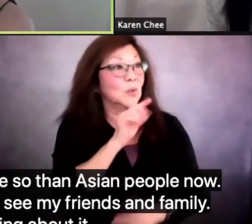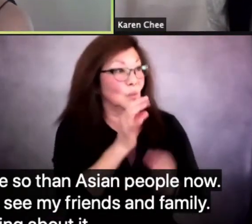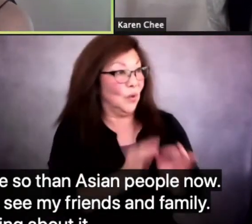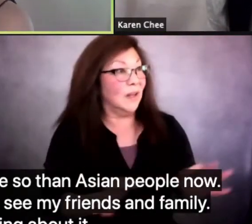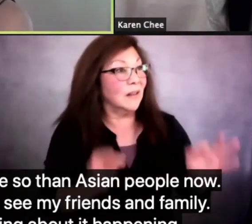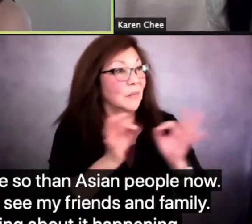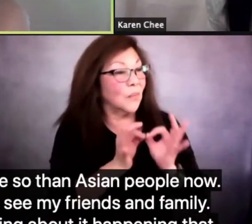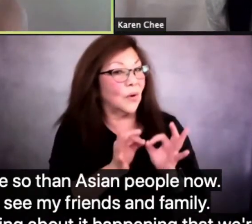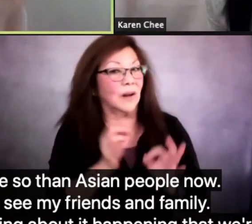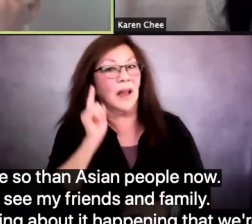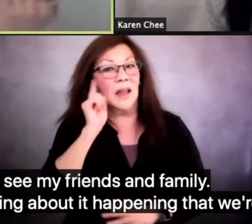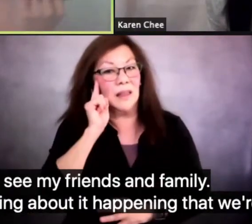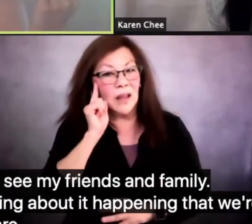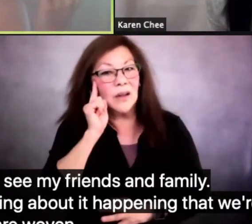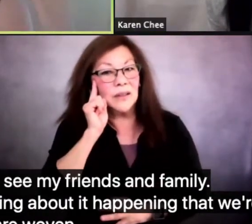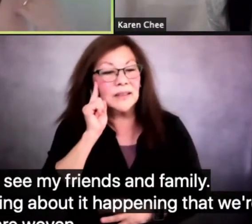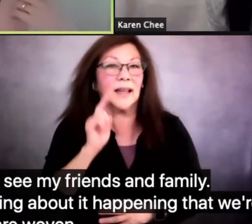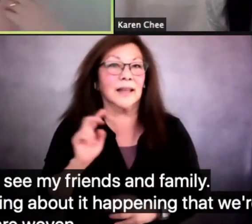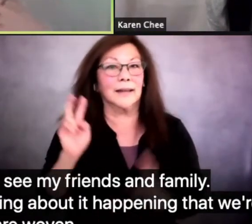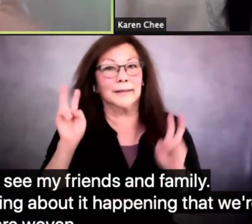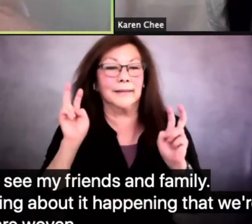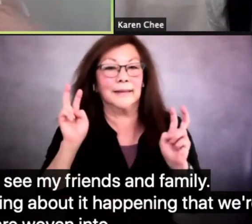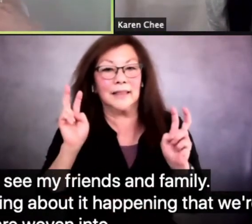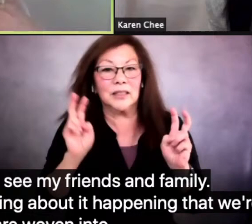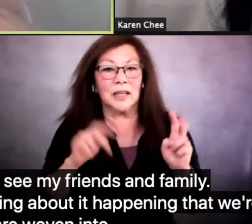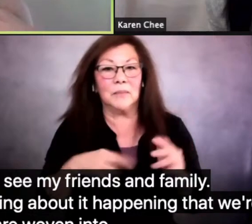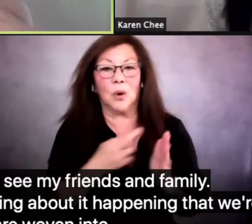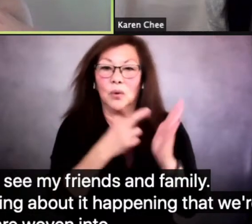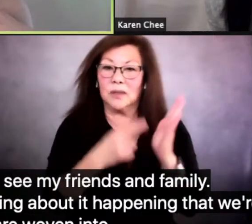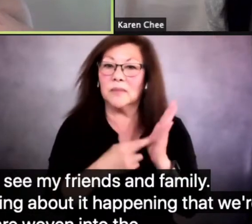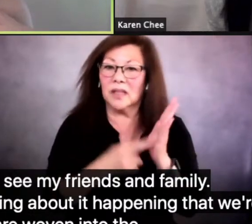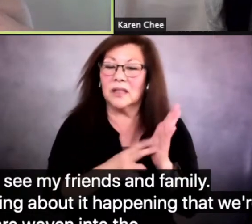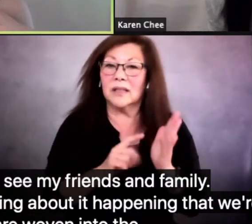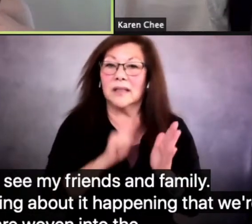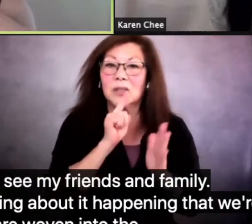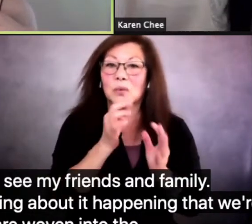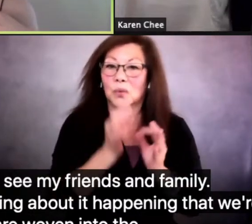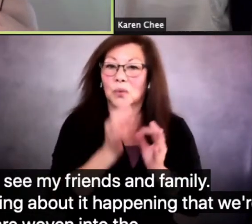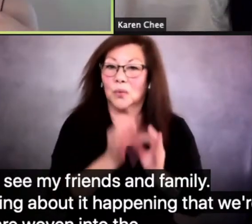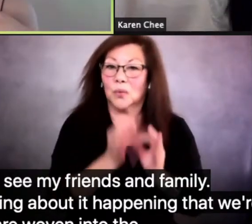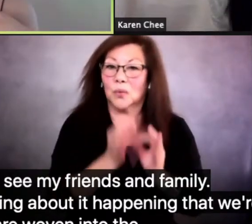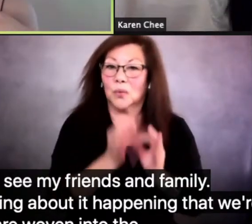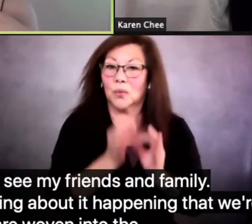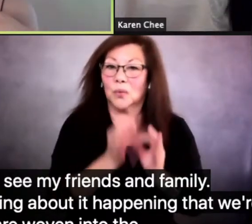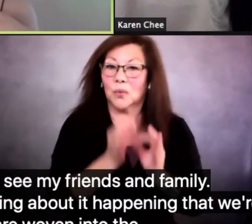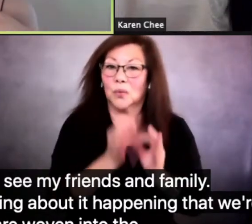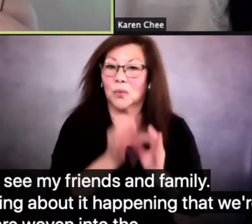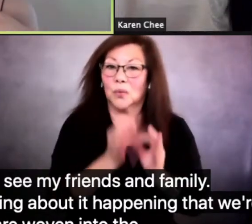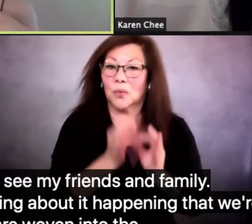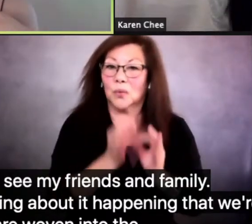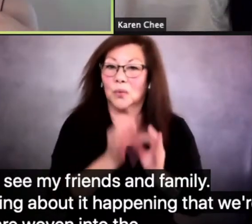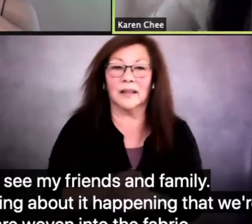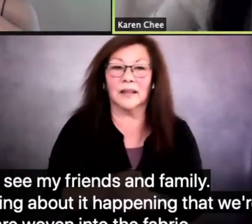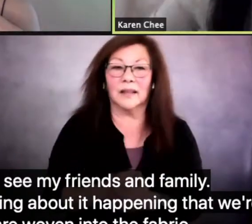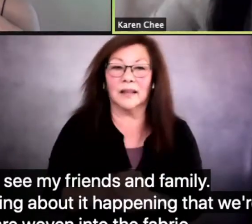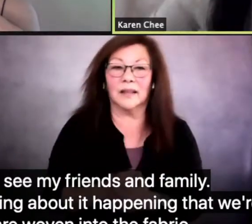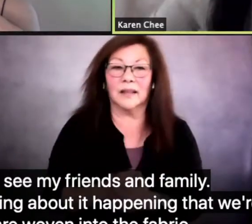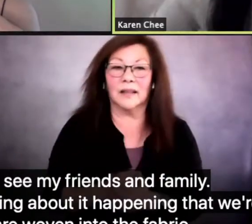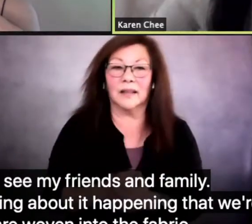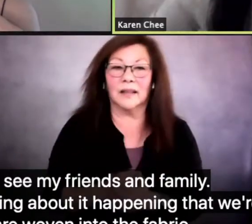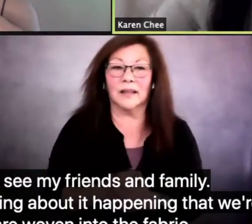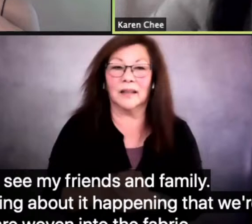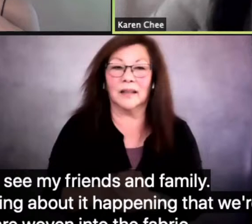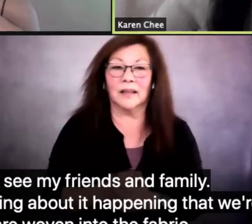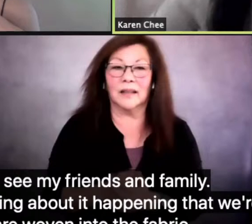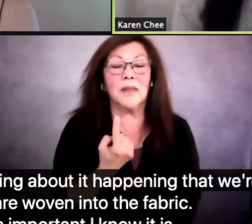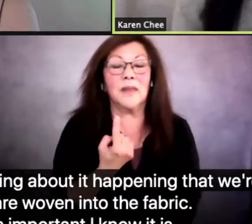I know it's become like kind of like a cliche now, but representation does matter for exactly that reason. Yeah, that's true. And I will say, I think something that